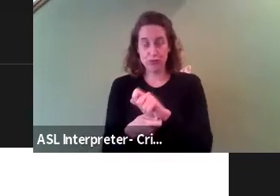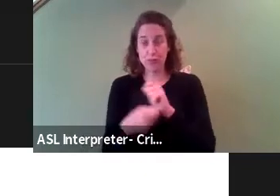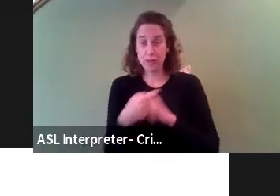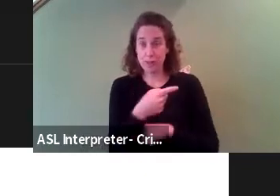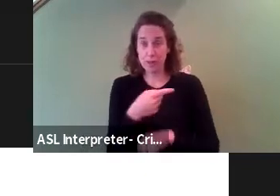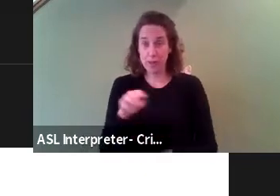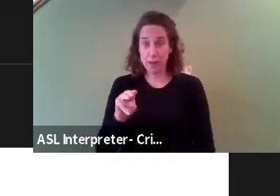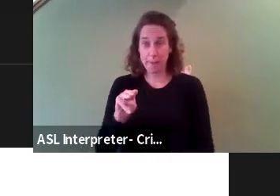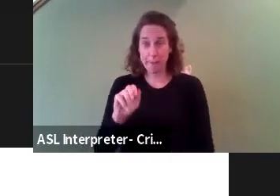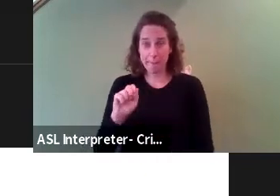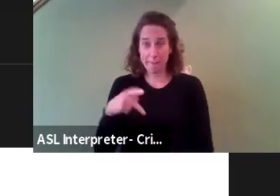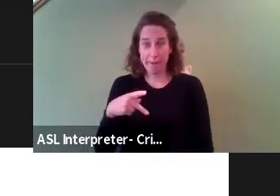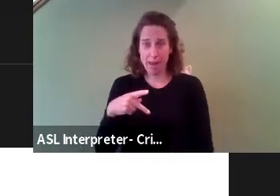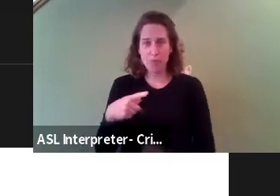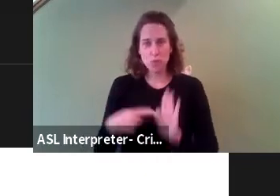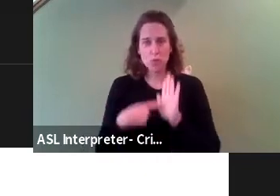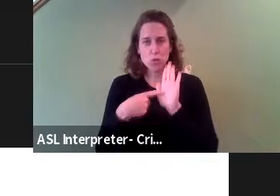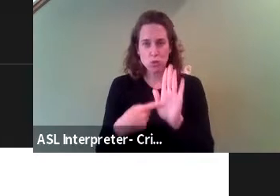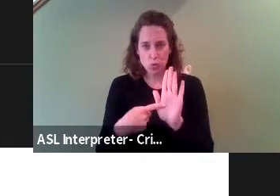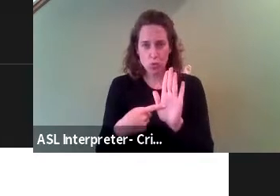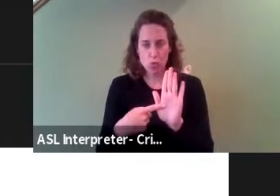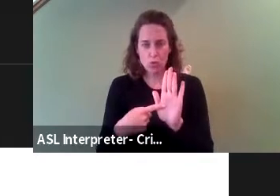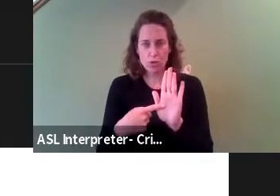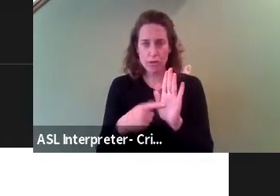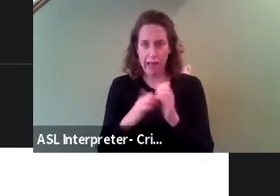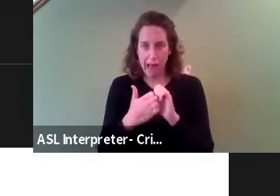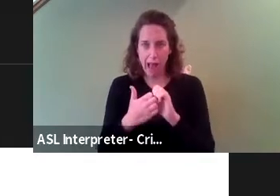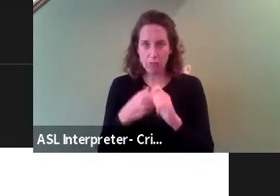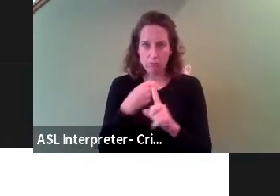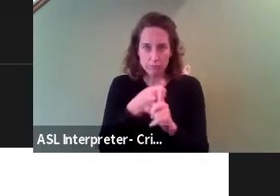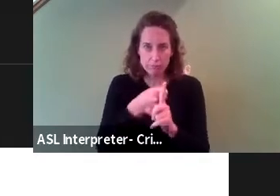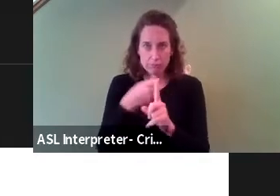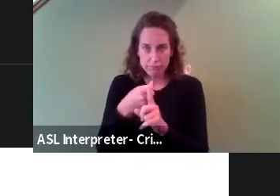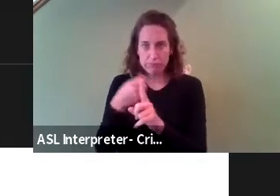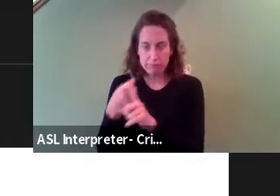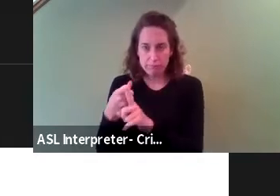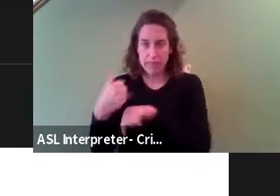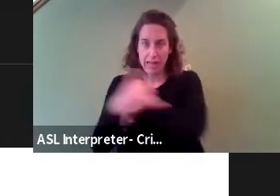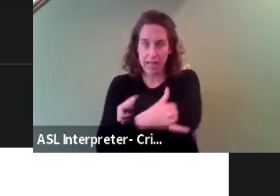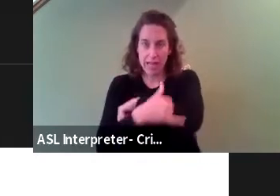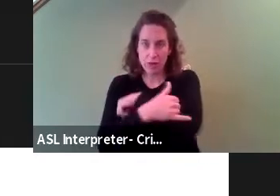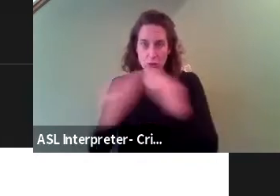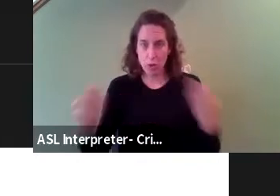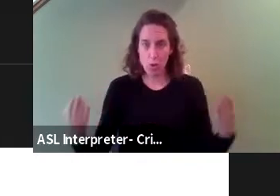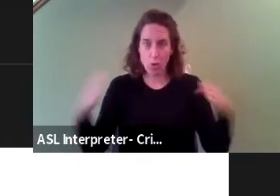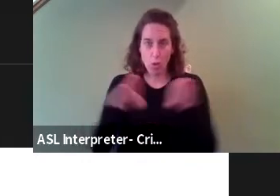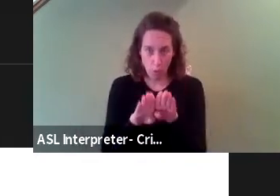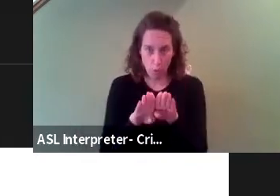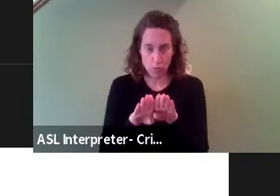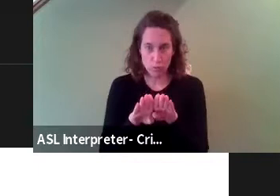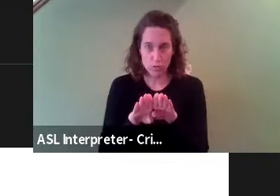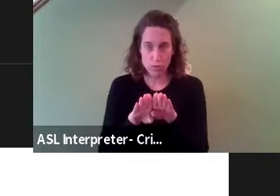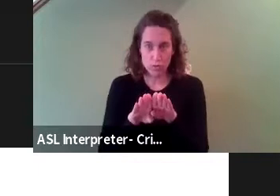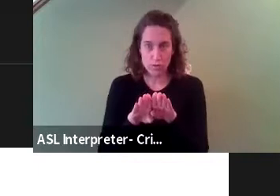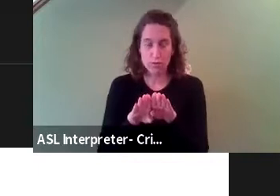shows you, to varying degrees, which countries were shut down. And when we say shut